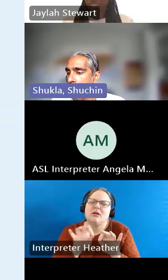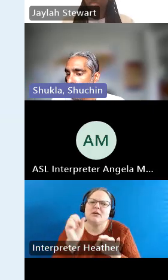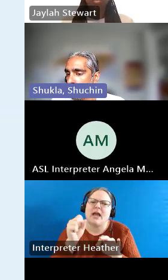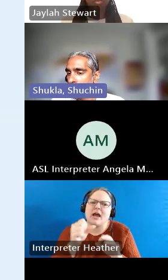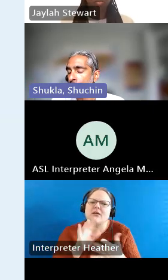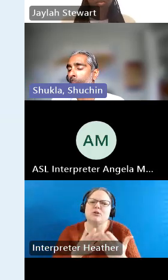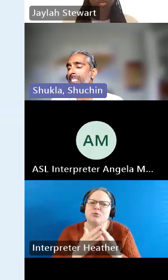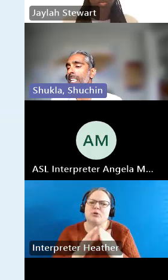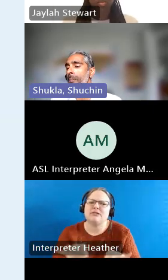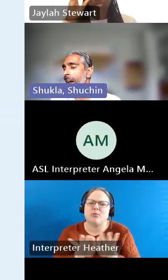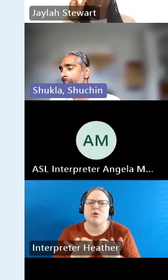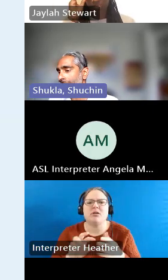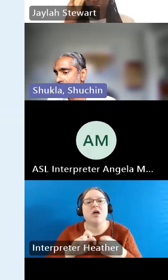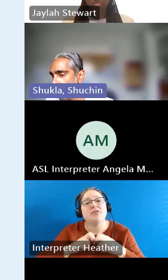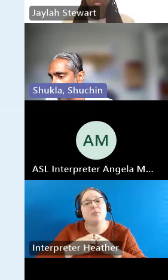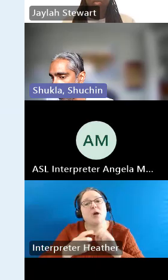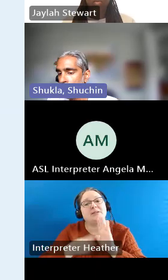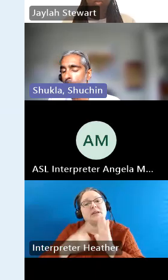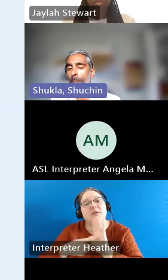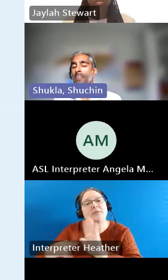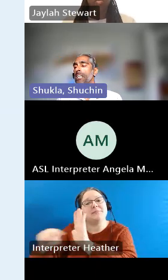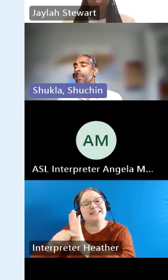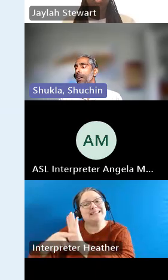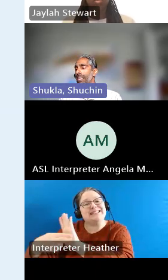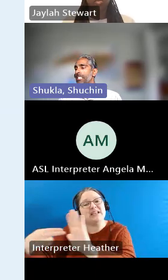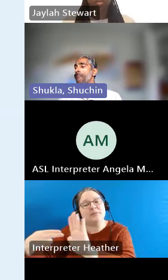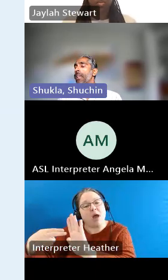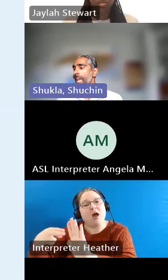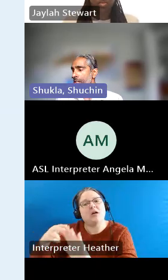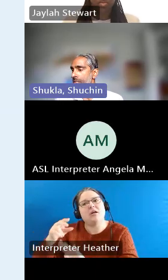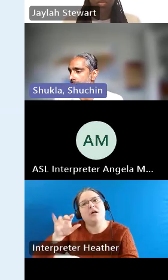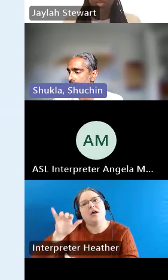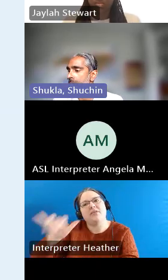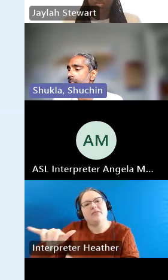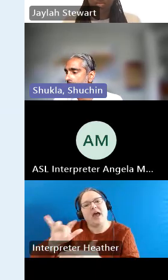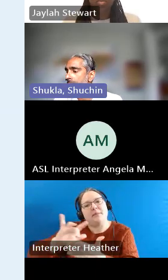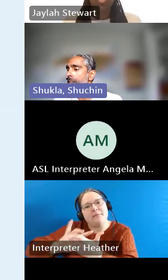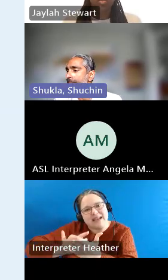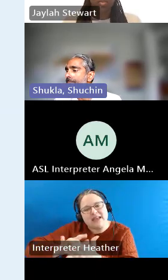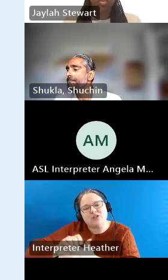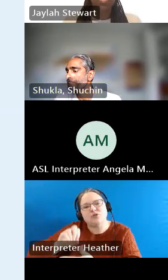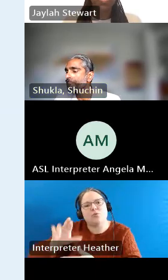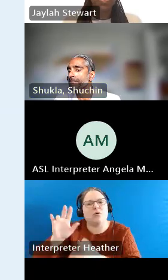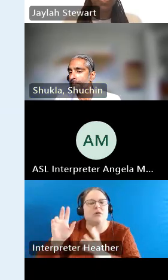I think the problem here is that people have stigma not against community, but they have stigma against the medications.